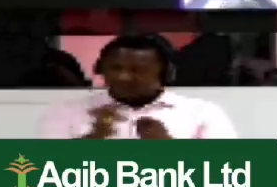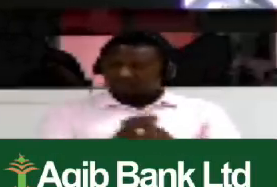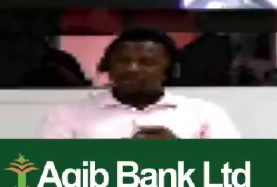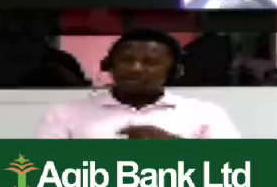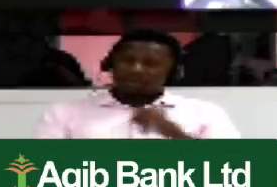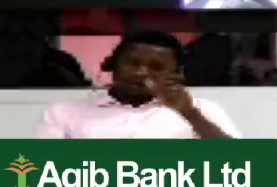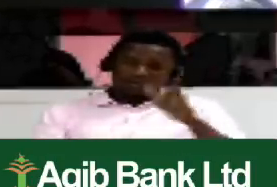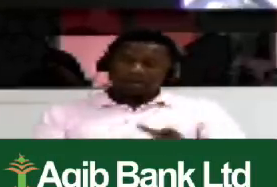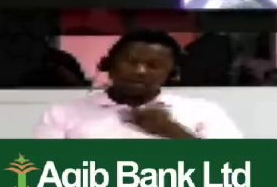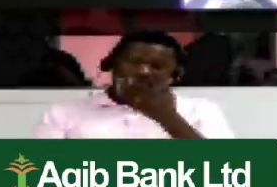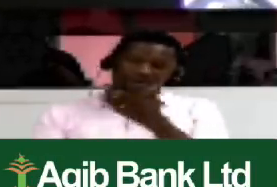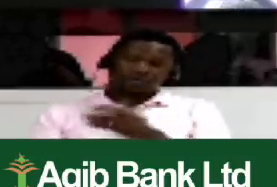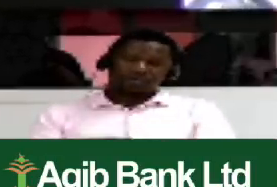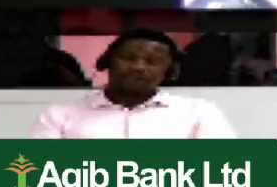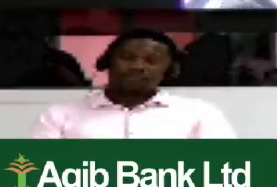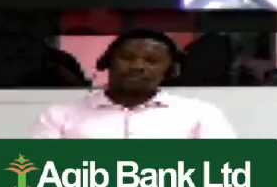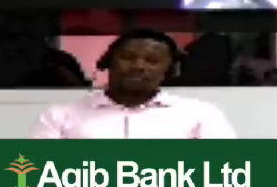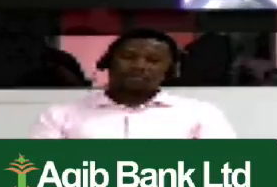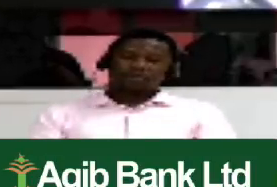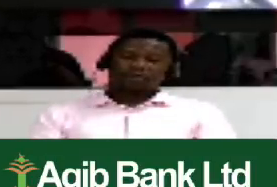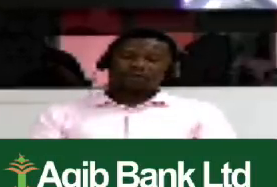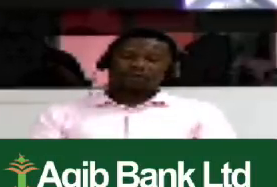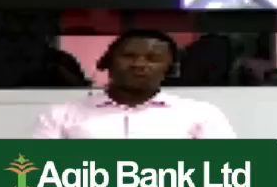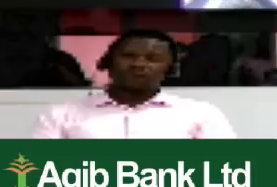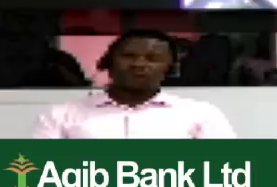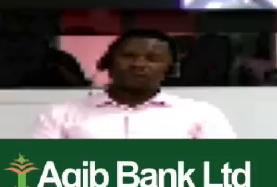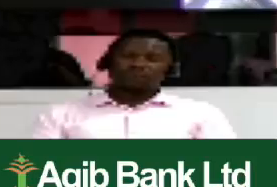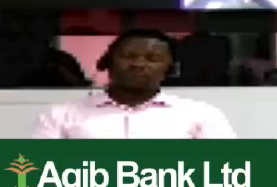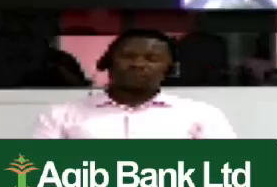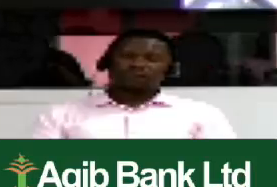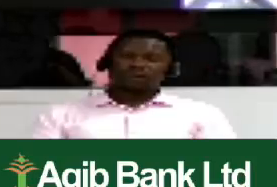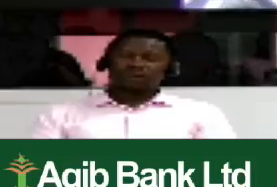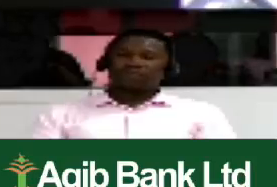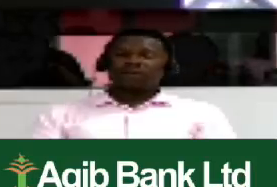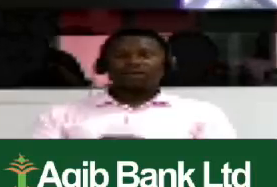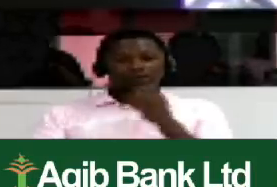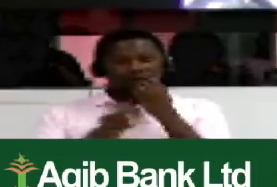Please continue. So he said they